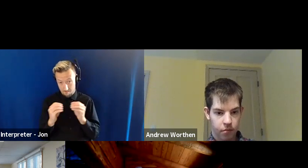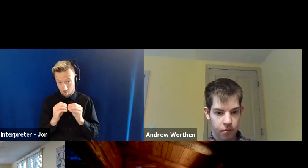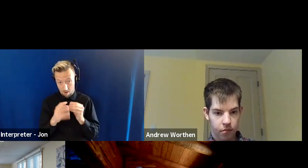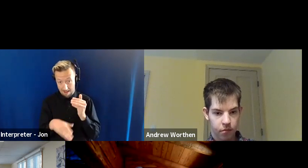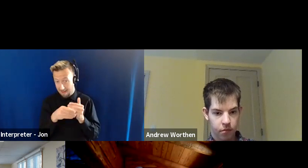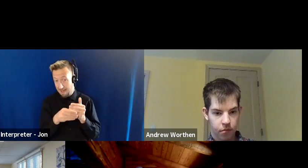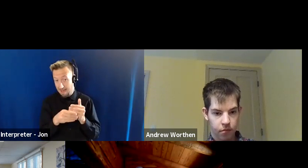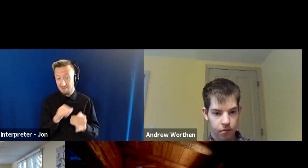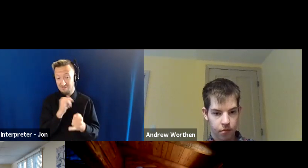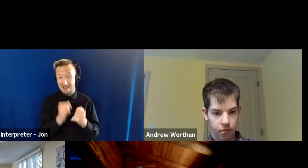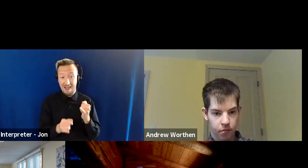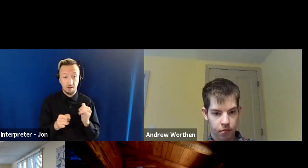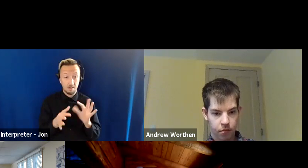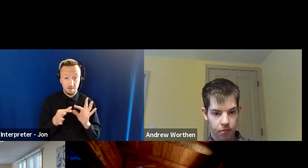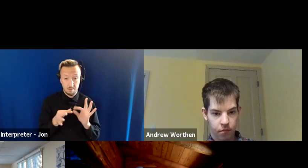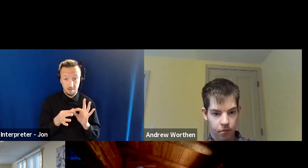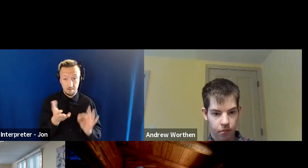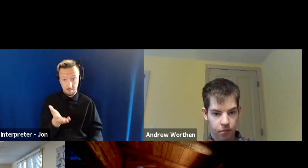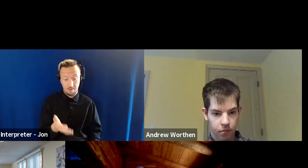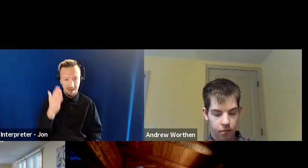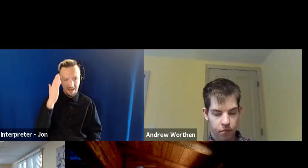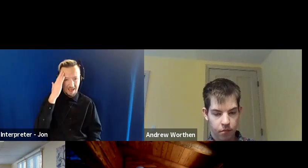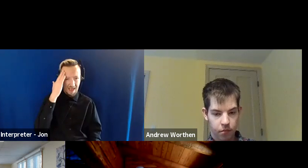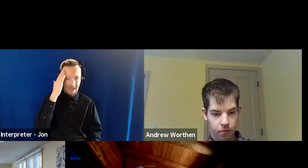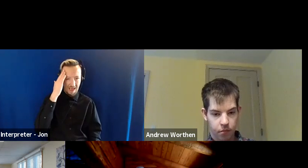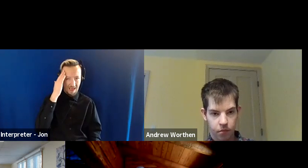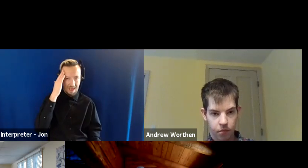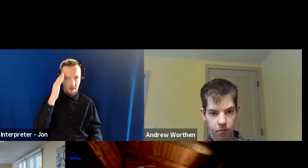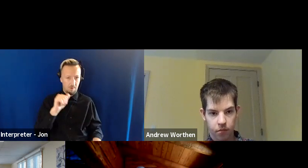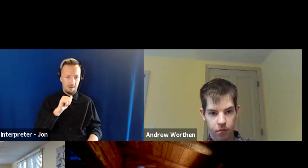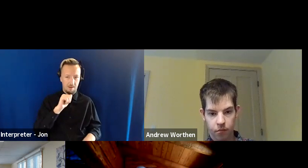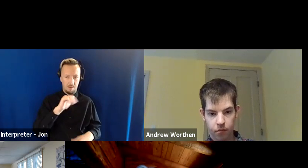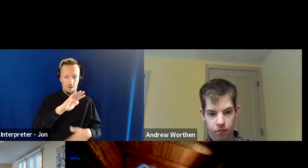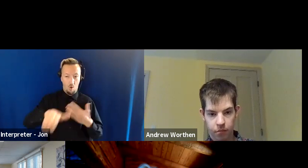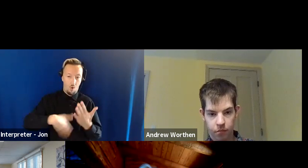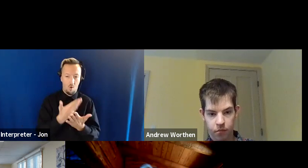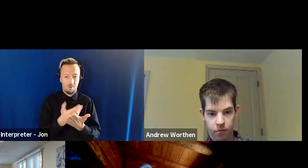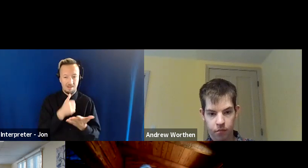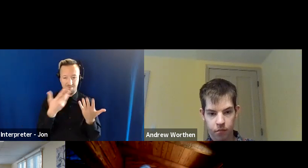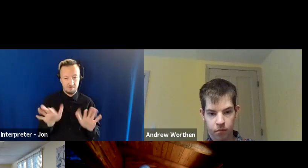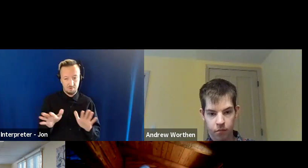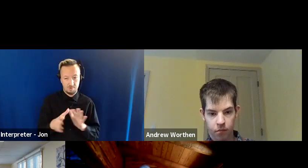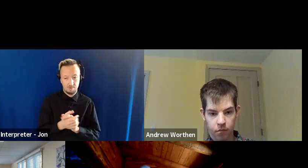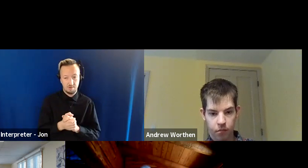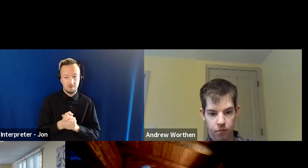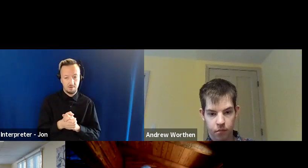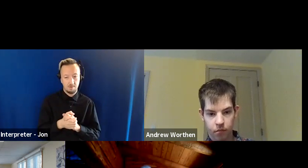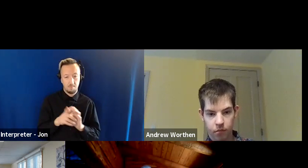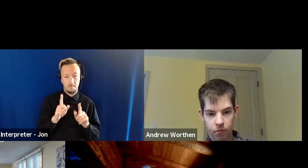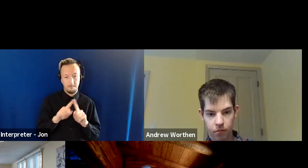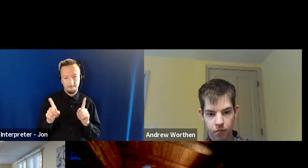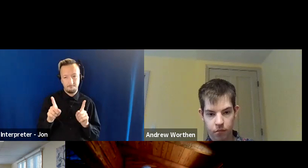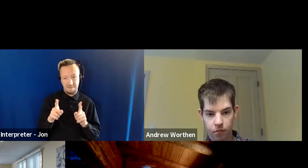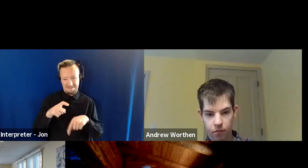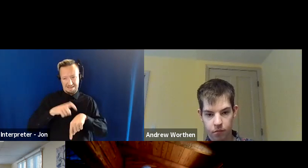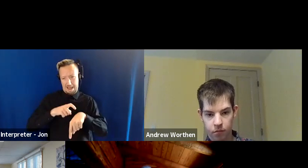closing logistics we need to look at. I know we weren't able to get to all the questions in chat, but we are close